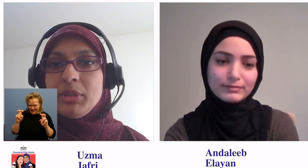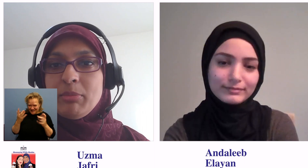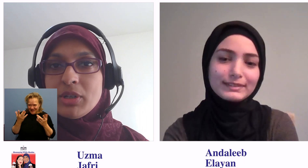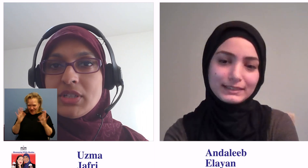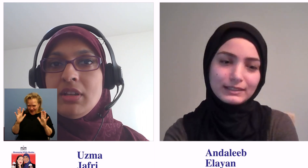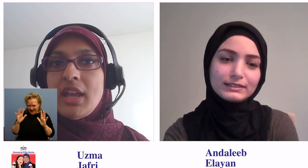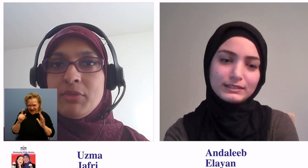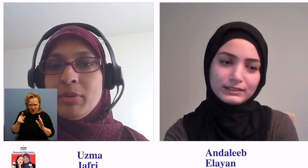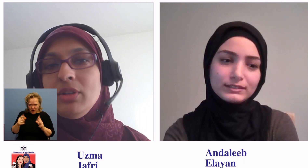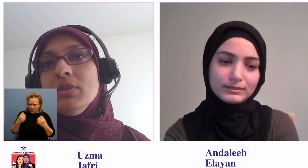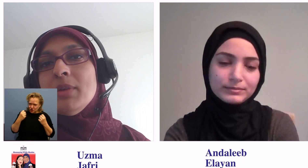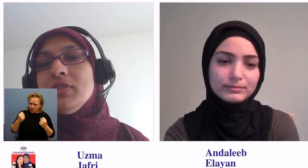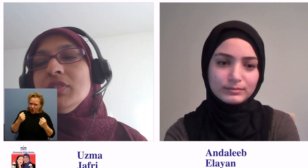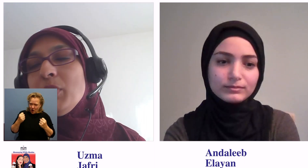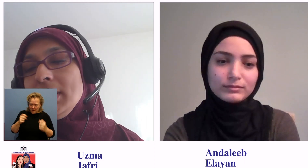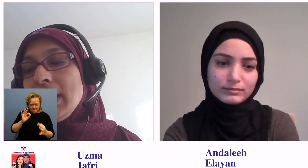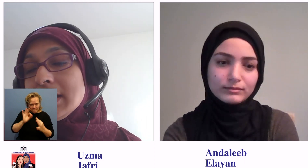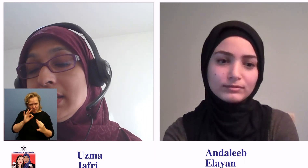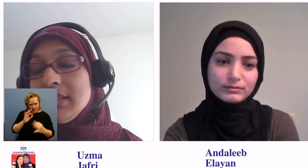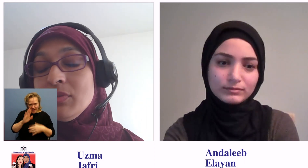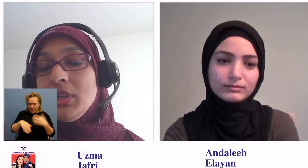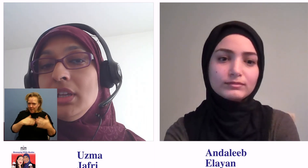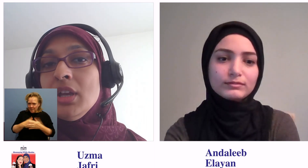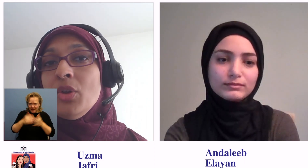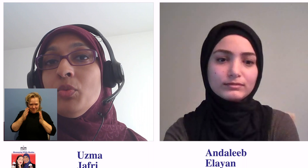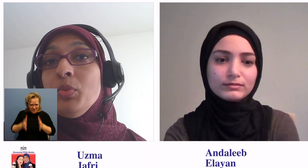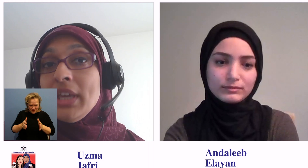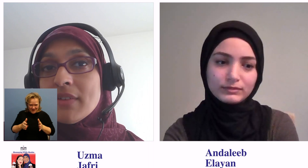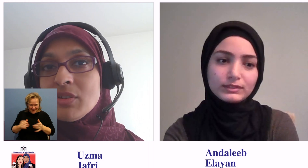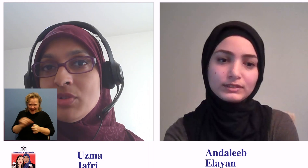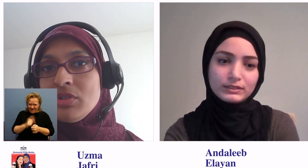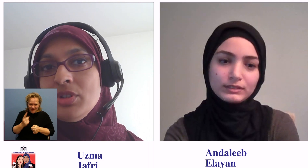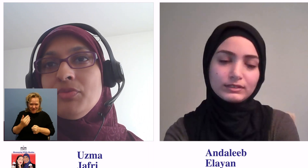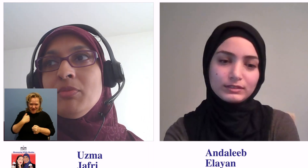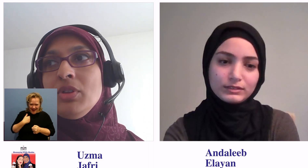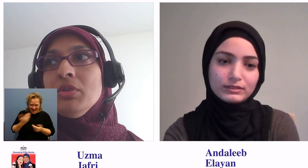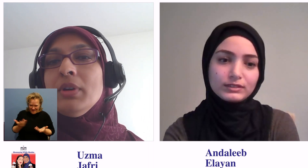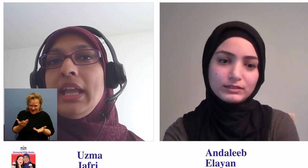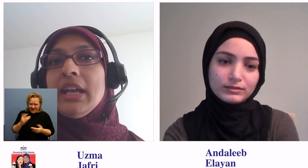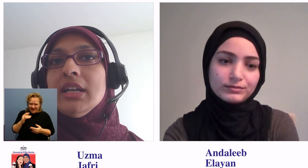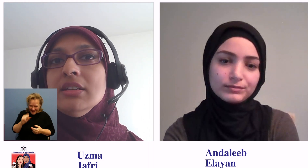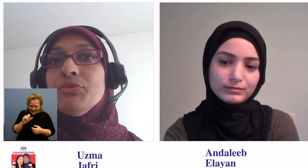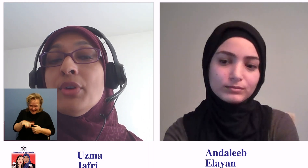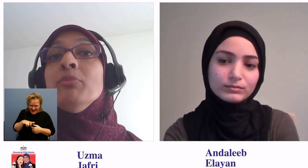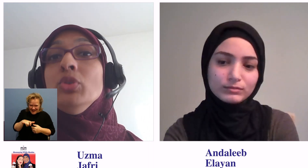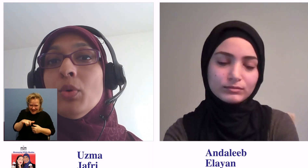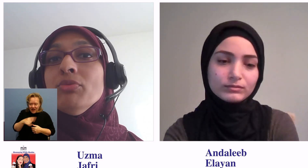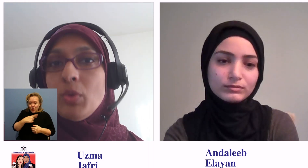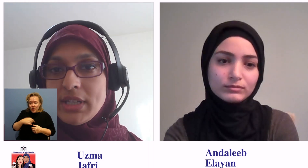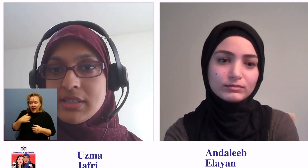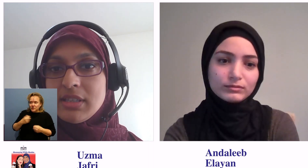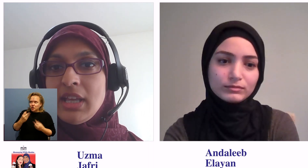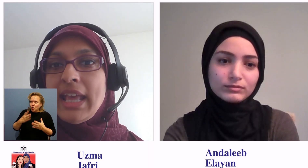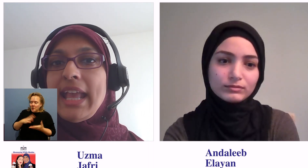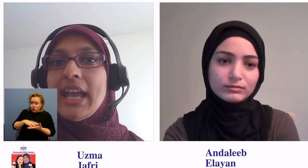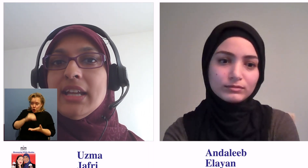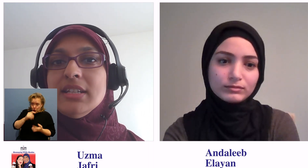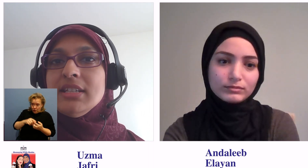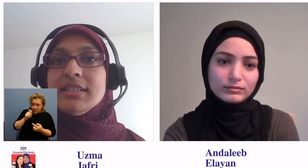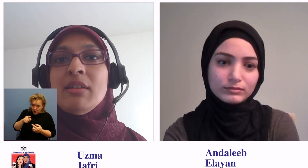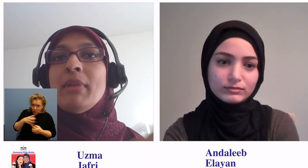perfect, and complete person. Everybody who comes to this podcast is, and we, we have so much to learn from you and from your voice.